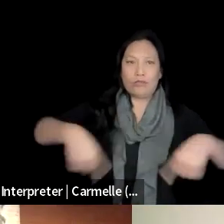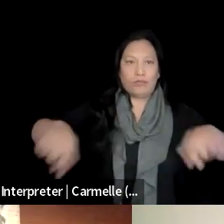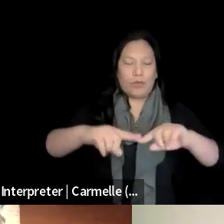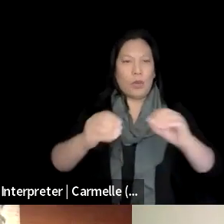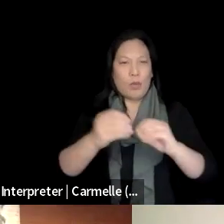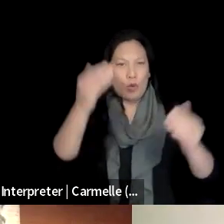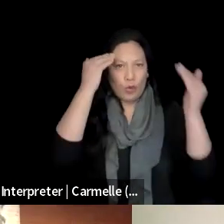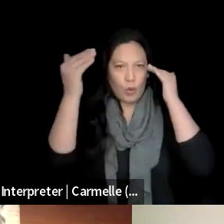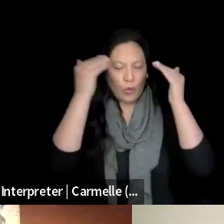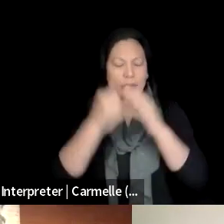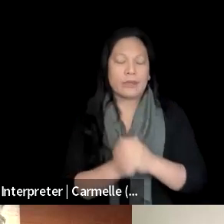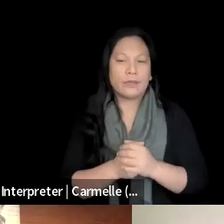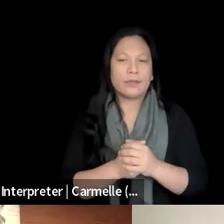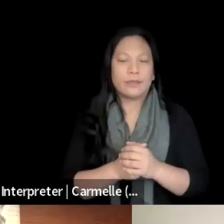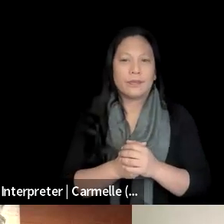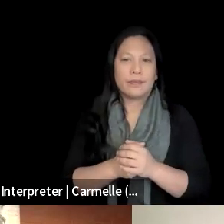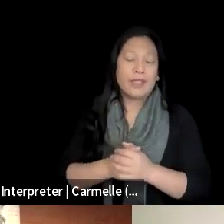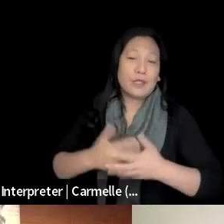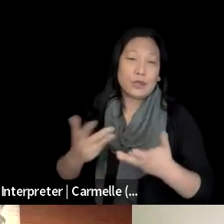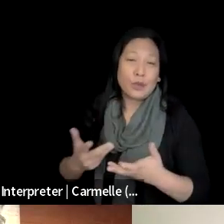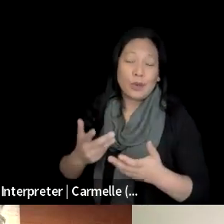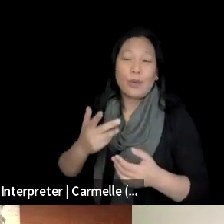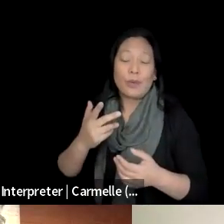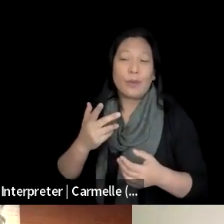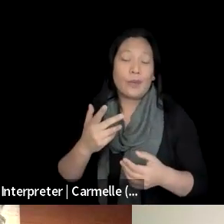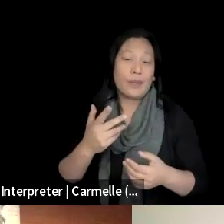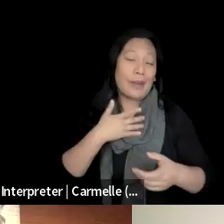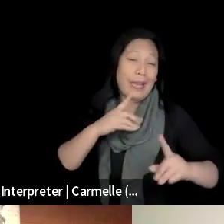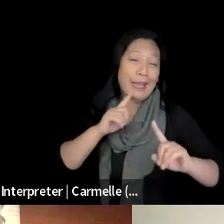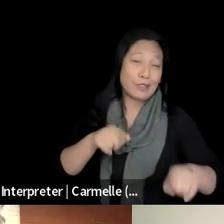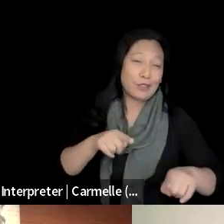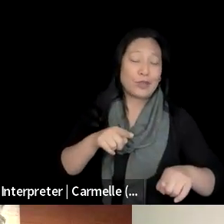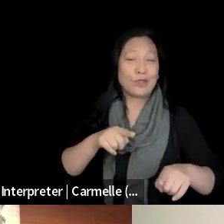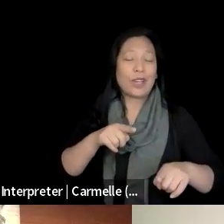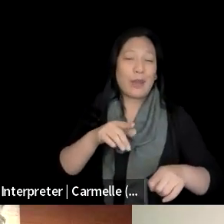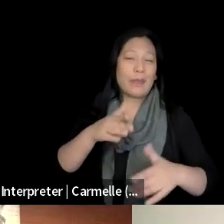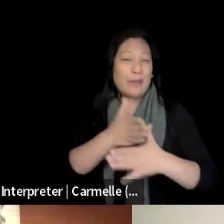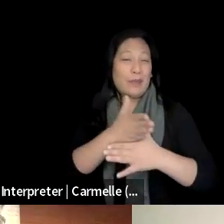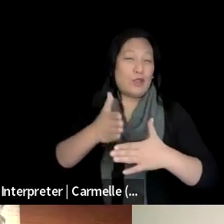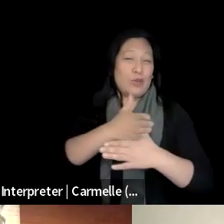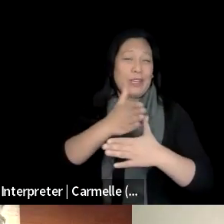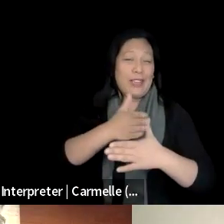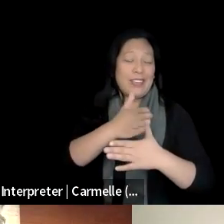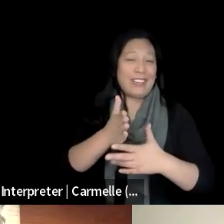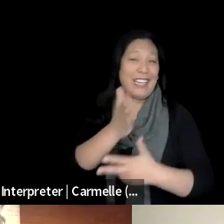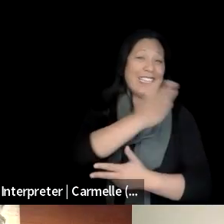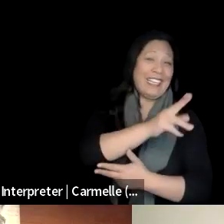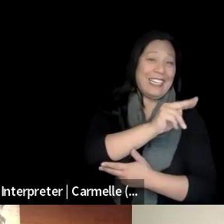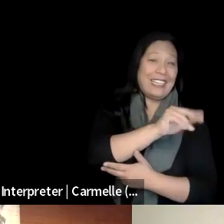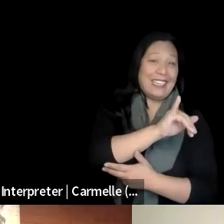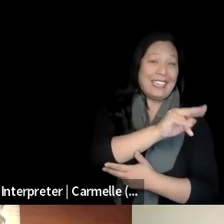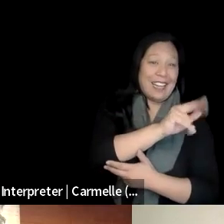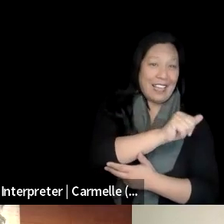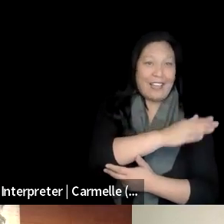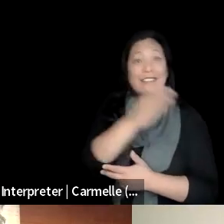grew out of that. So I would say that I probably land somewhere in between Nina and Jenna as far